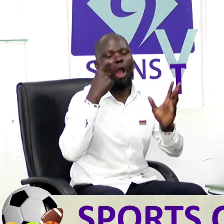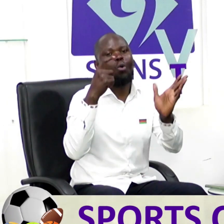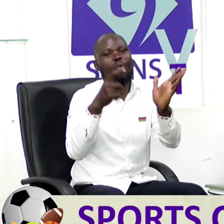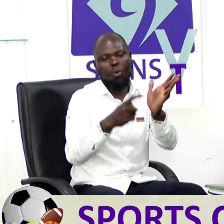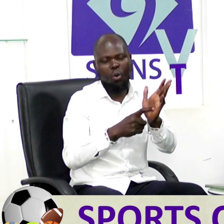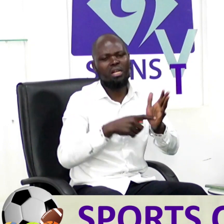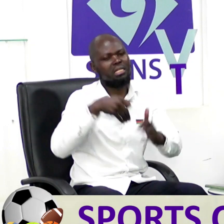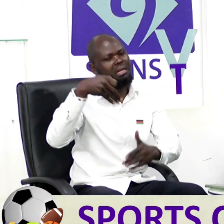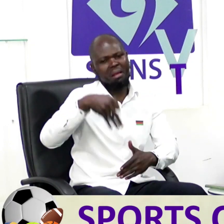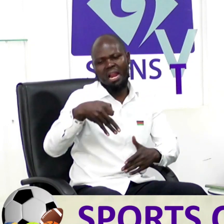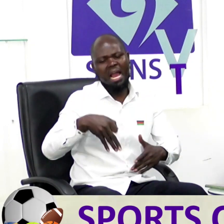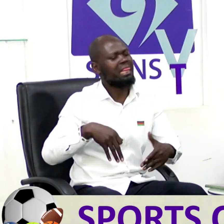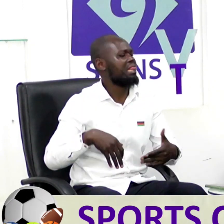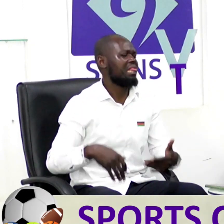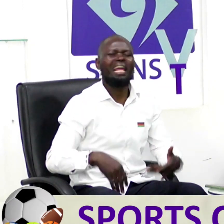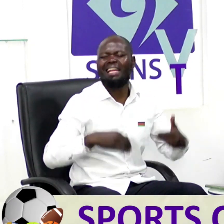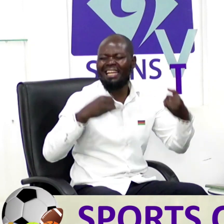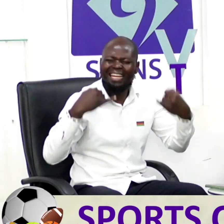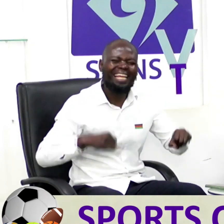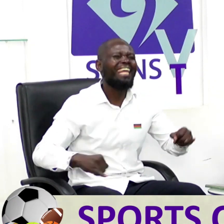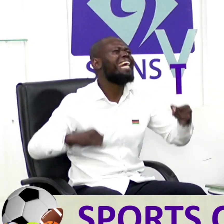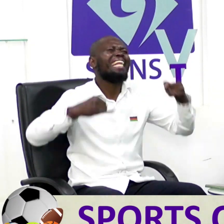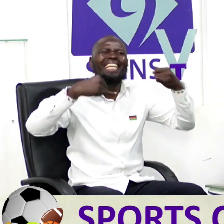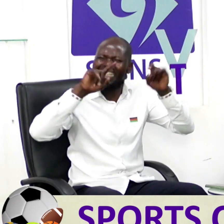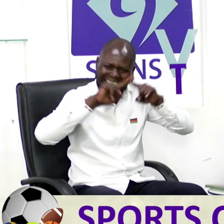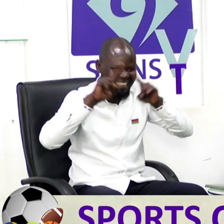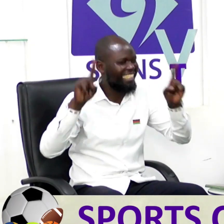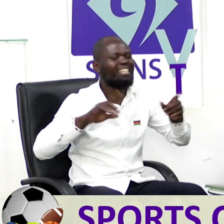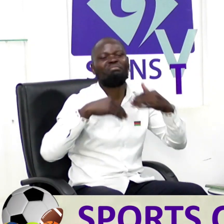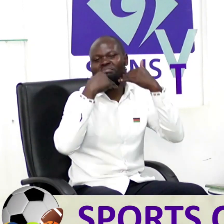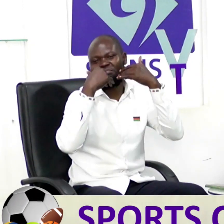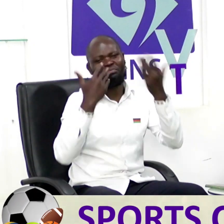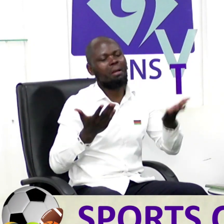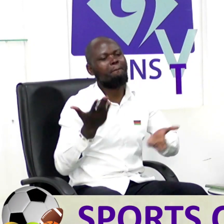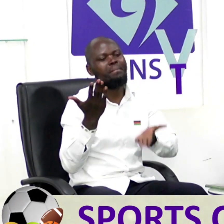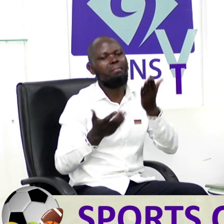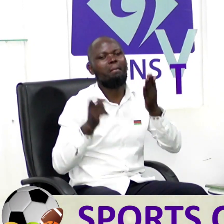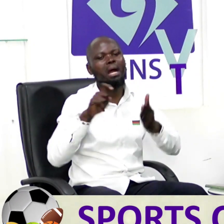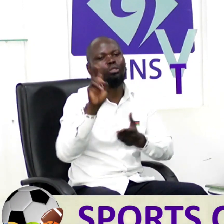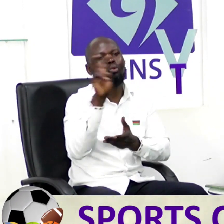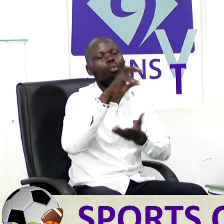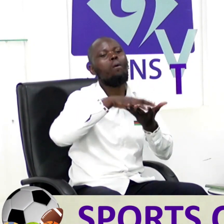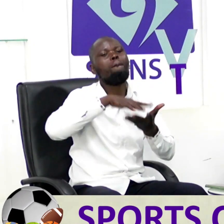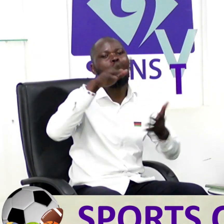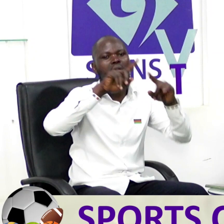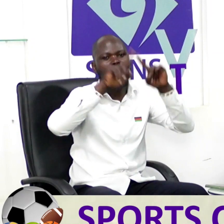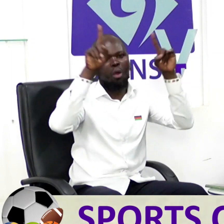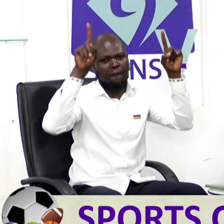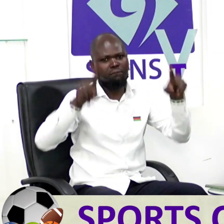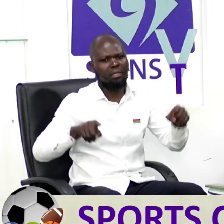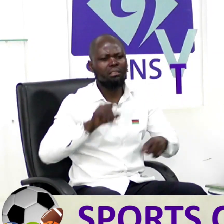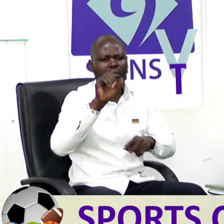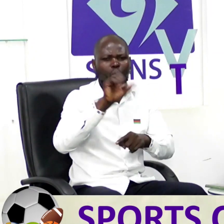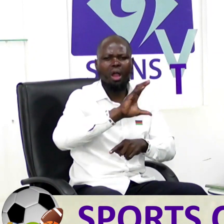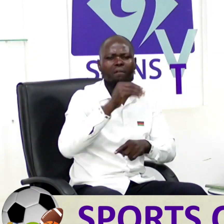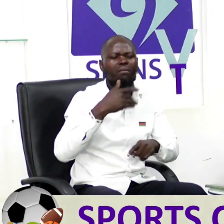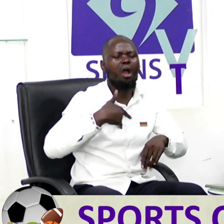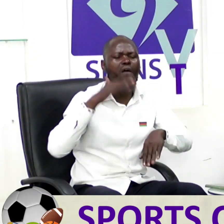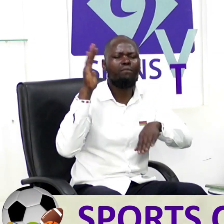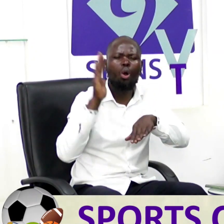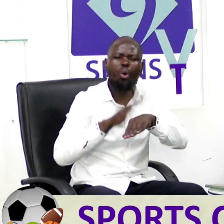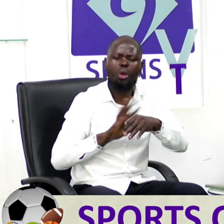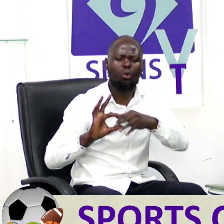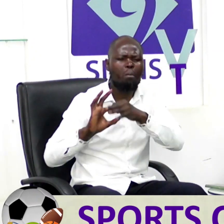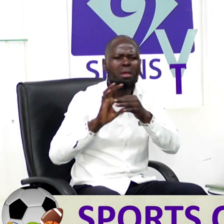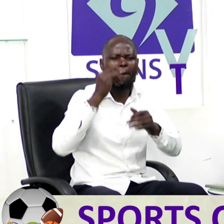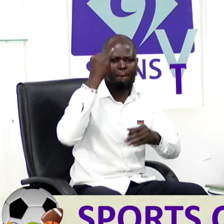Honestly, I've seen and we recognize Namibia. They really tried. They didn't actually try to score, but